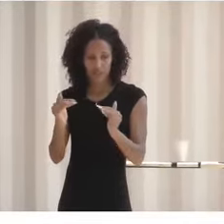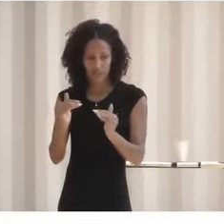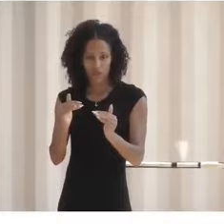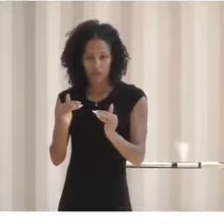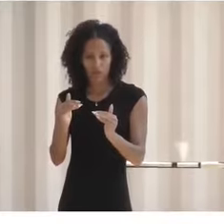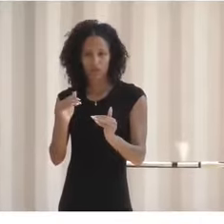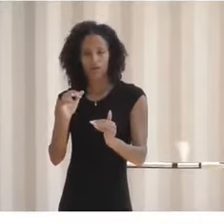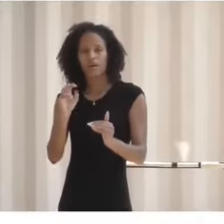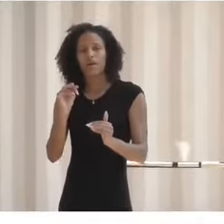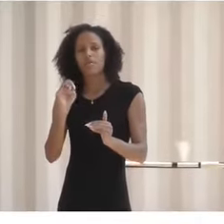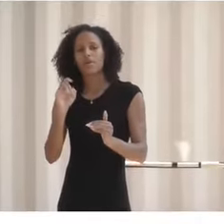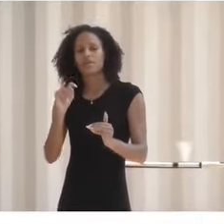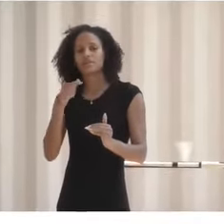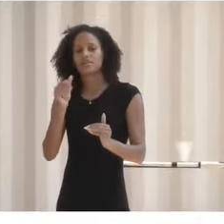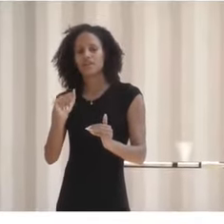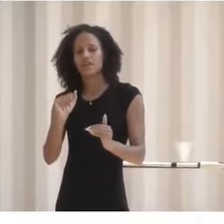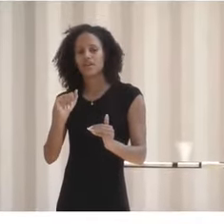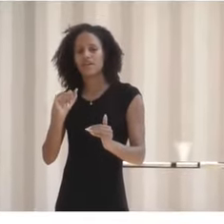fish